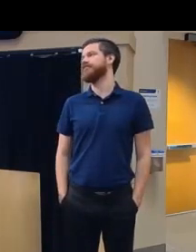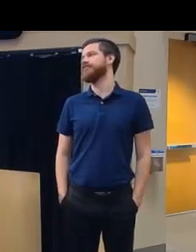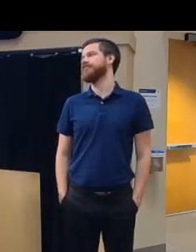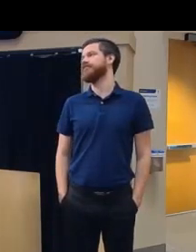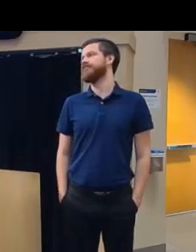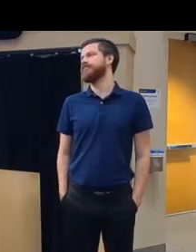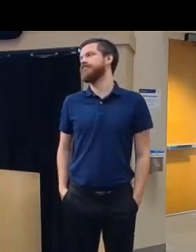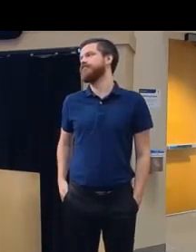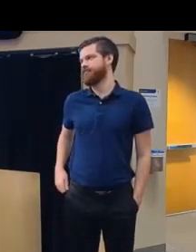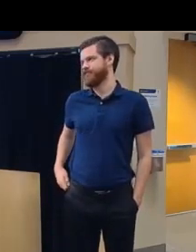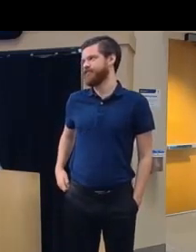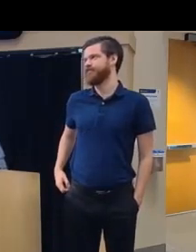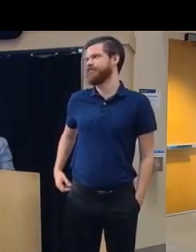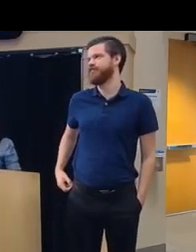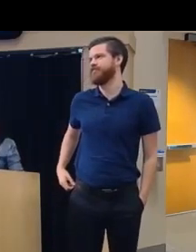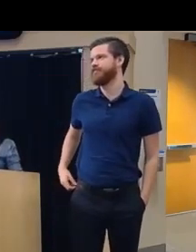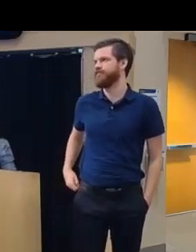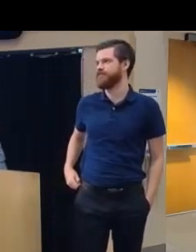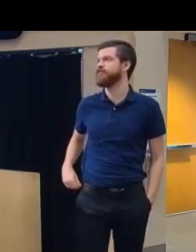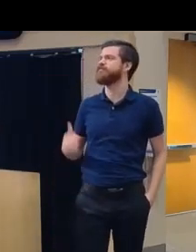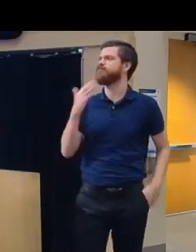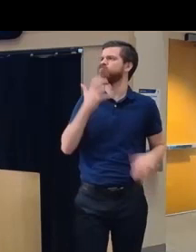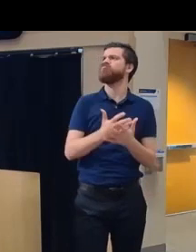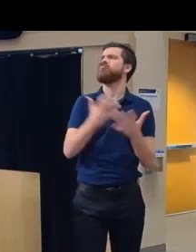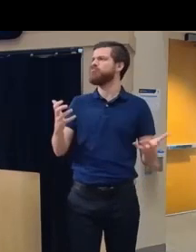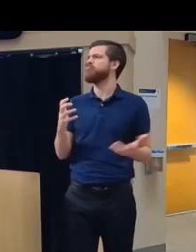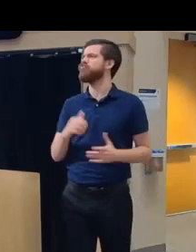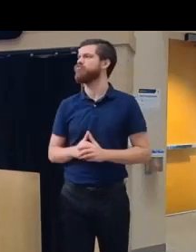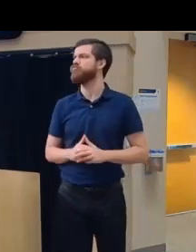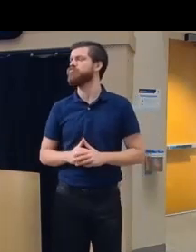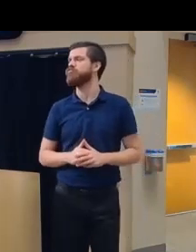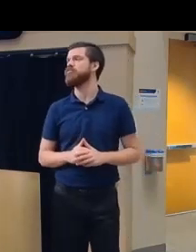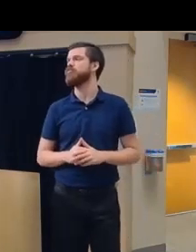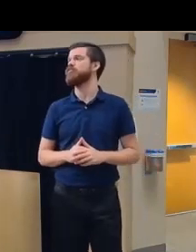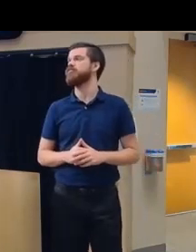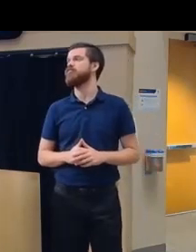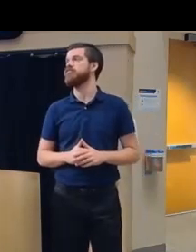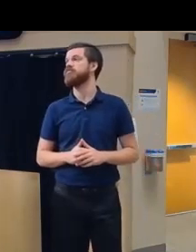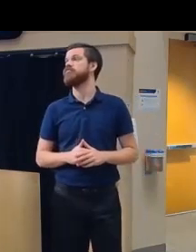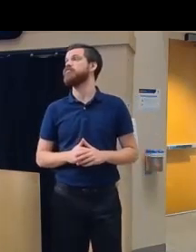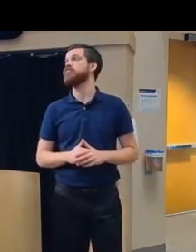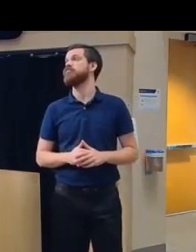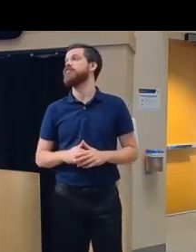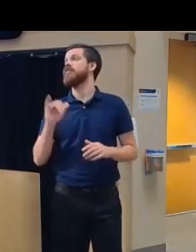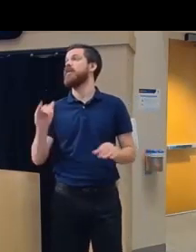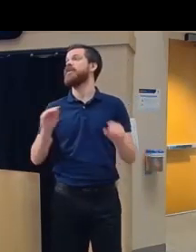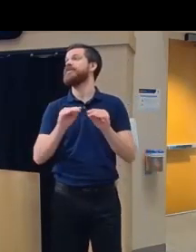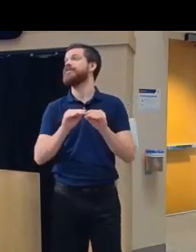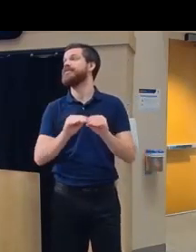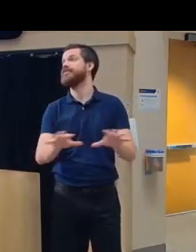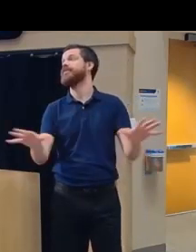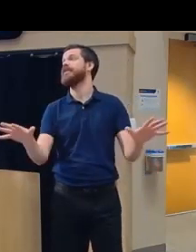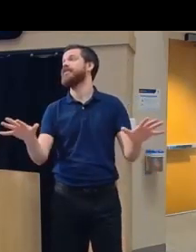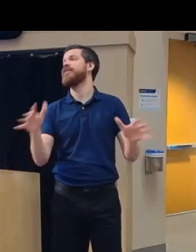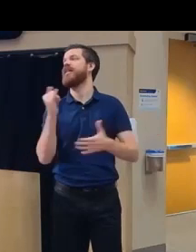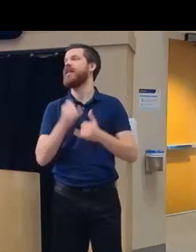Okay. Thank you so much. I was just curious, in the sort of dissemination study, the last